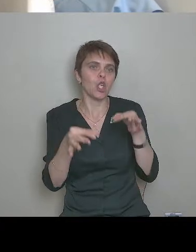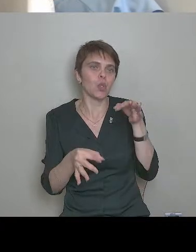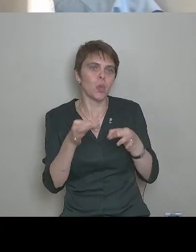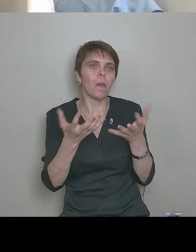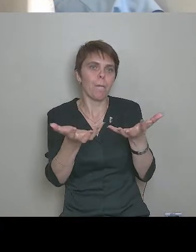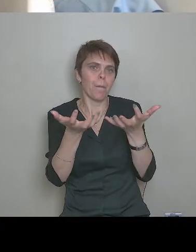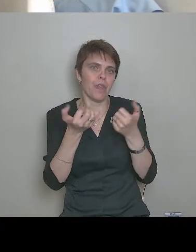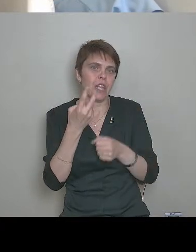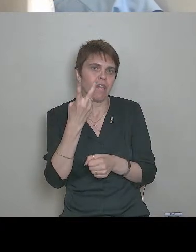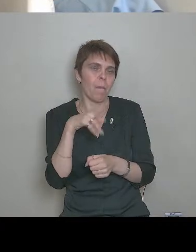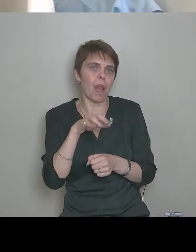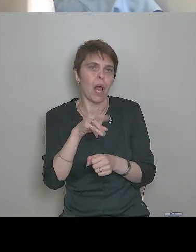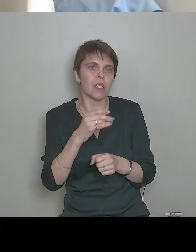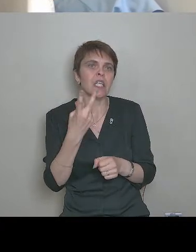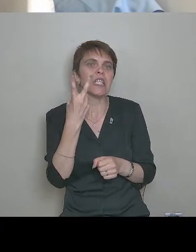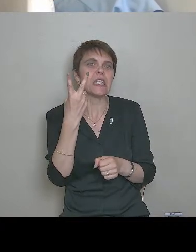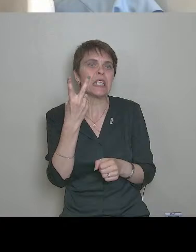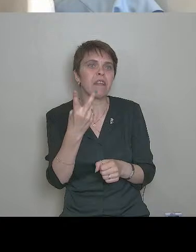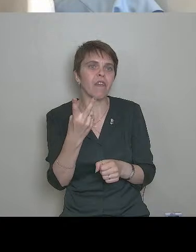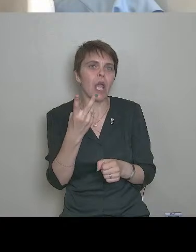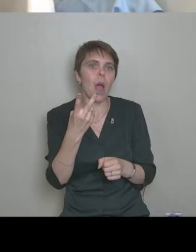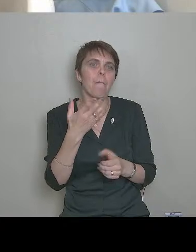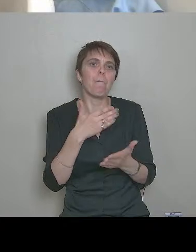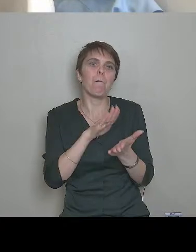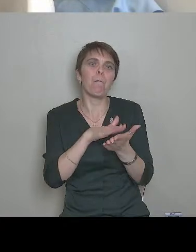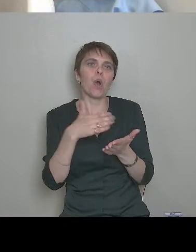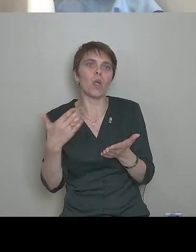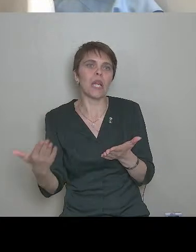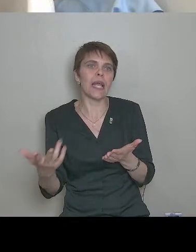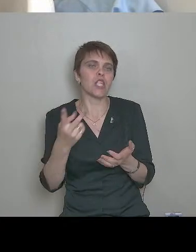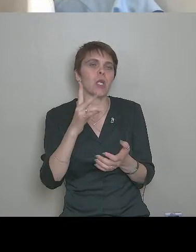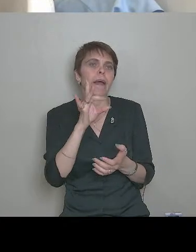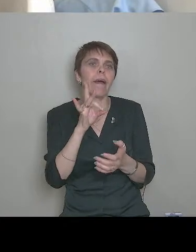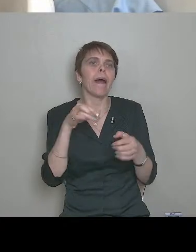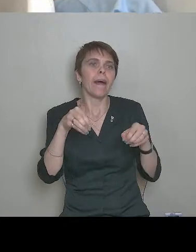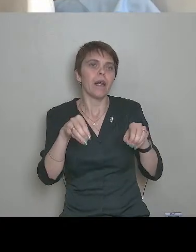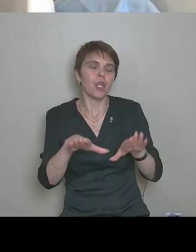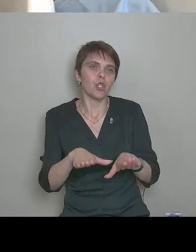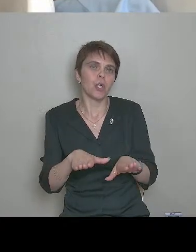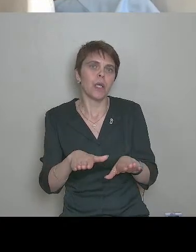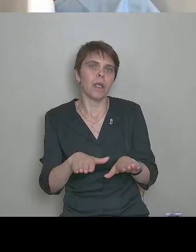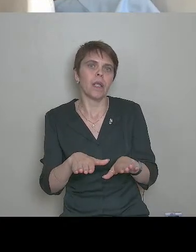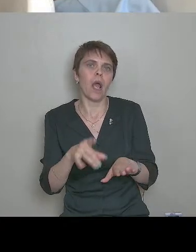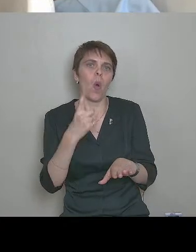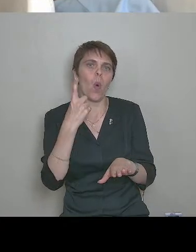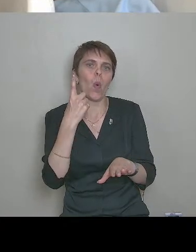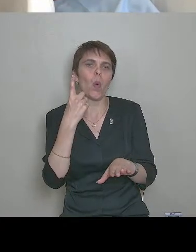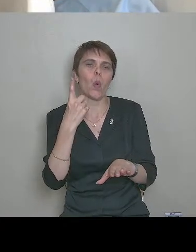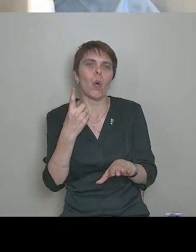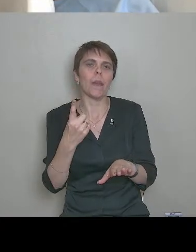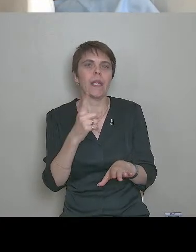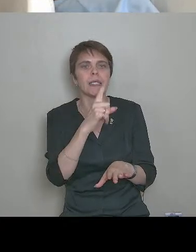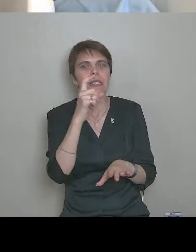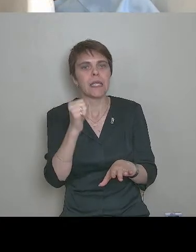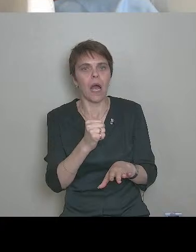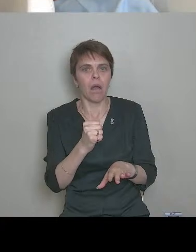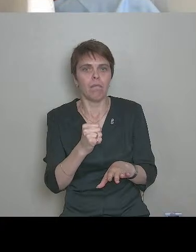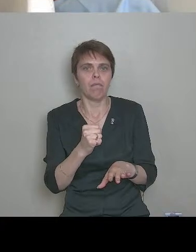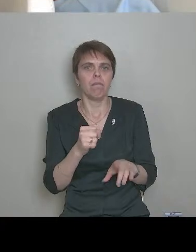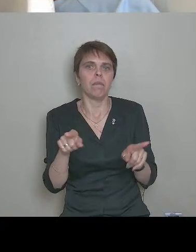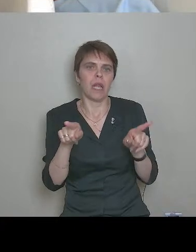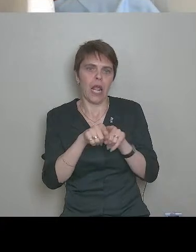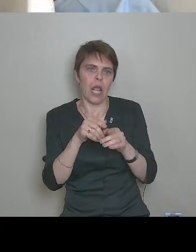of Appeal, both chambers made two conflicting opposite decisions, one